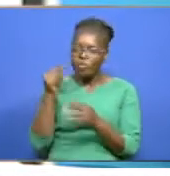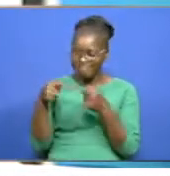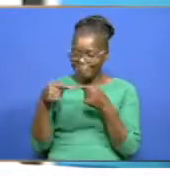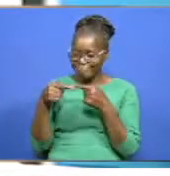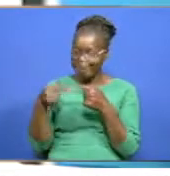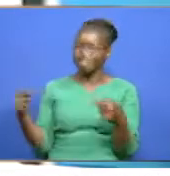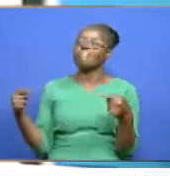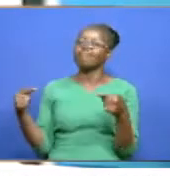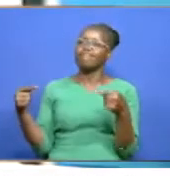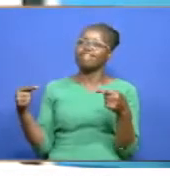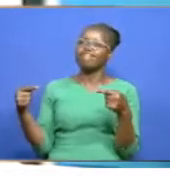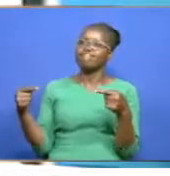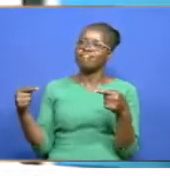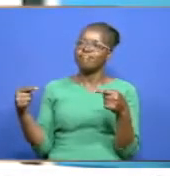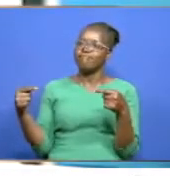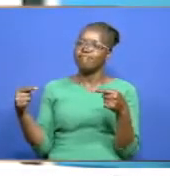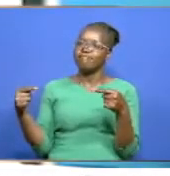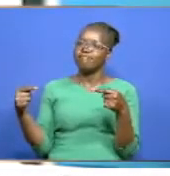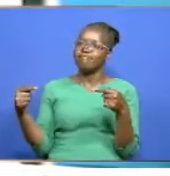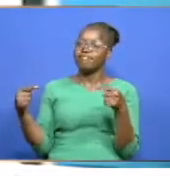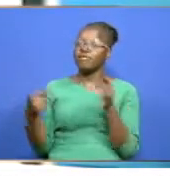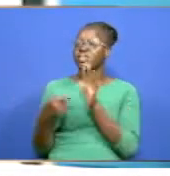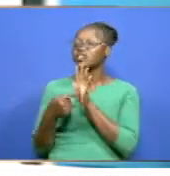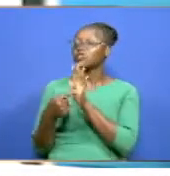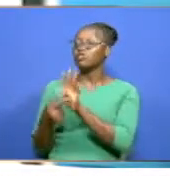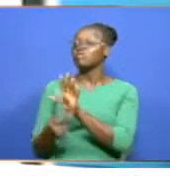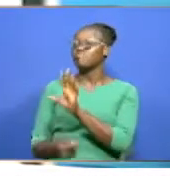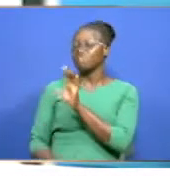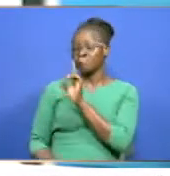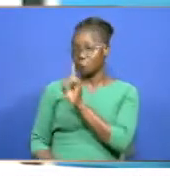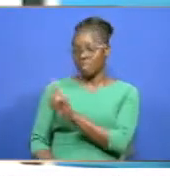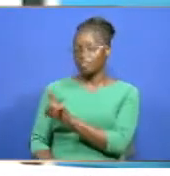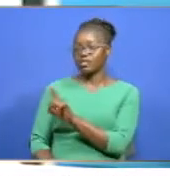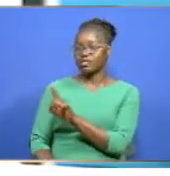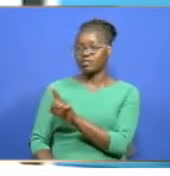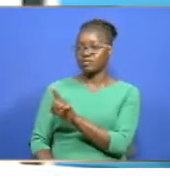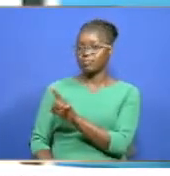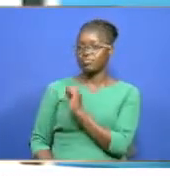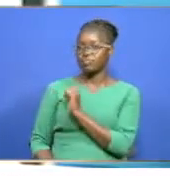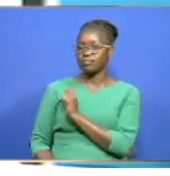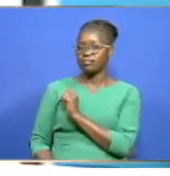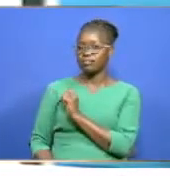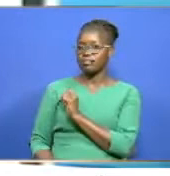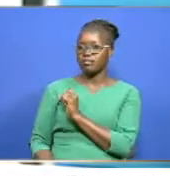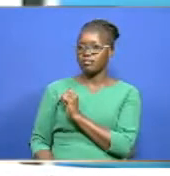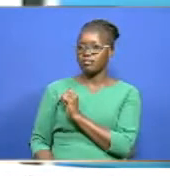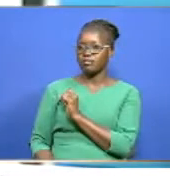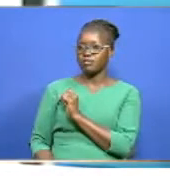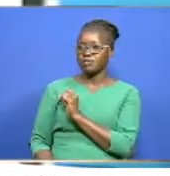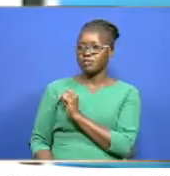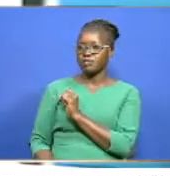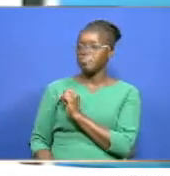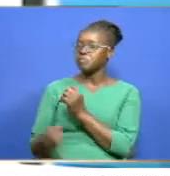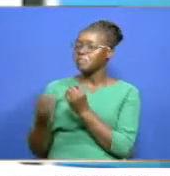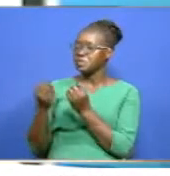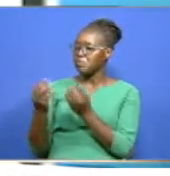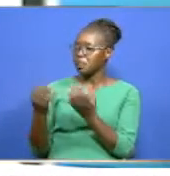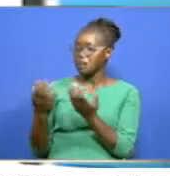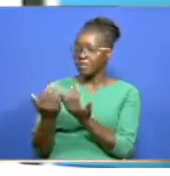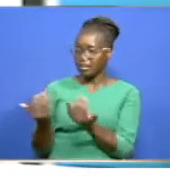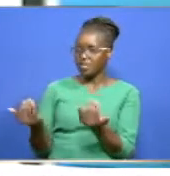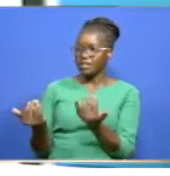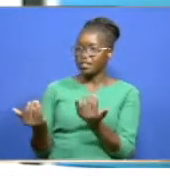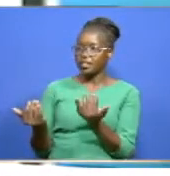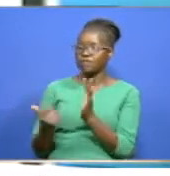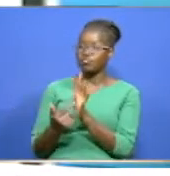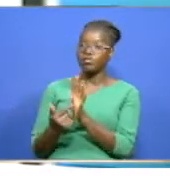So it's a projection of that. So, but then that being so, there are a lot of things that are gonna